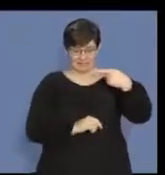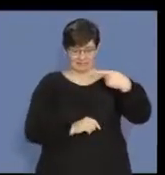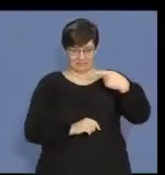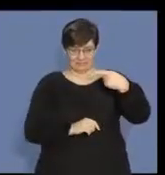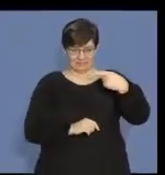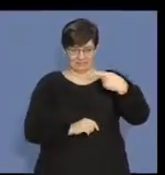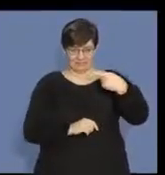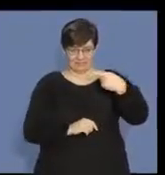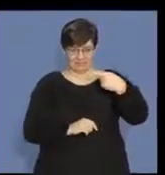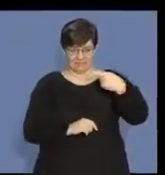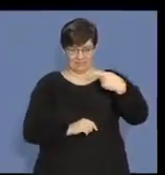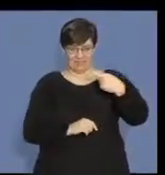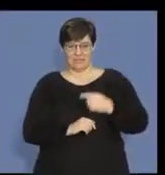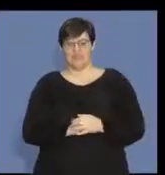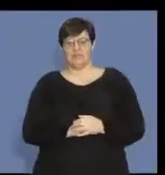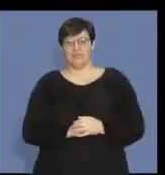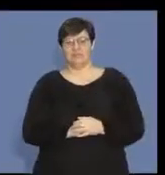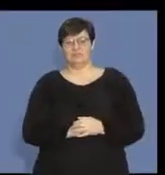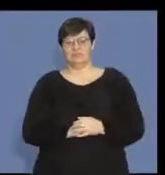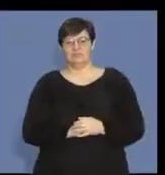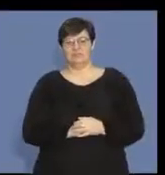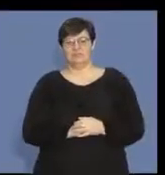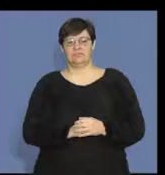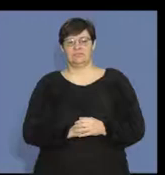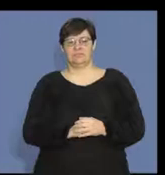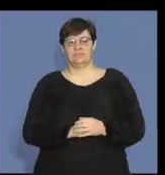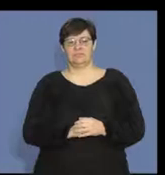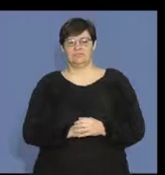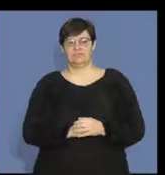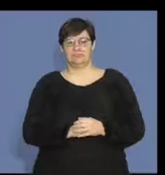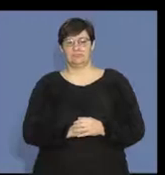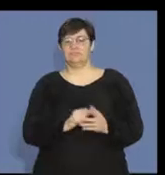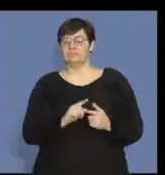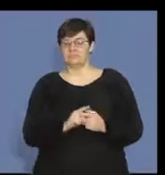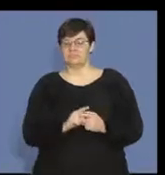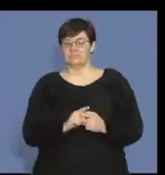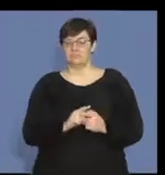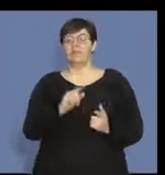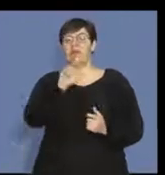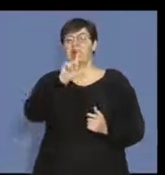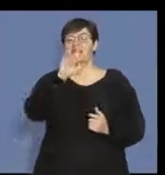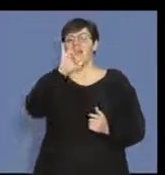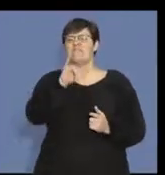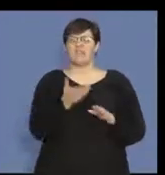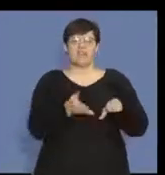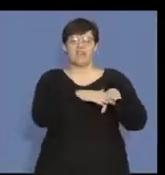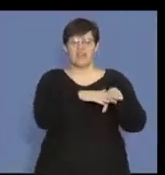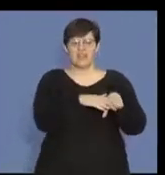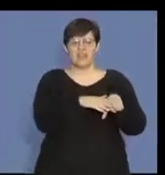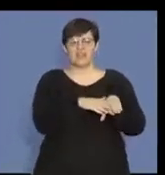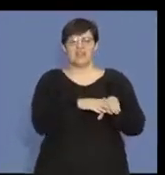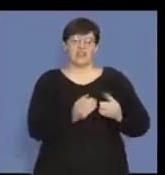that's our rate of VAT. We said that VAT is levied on goods as well